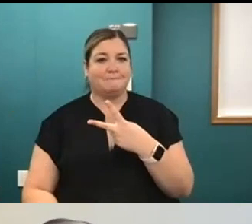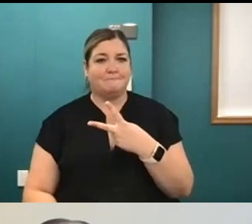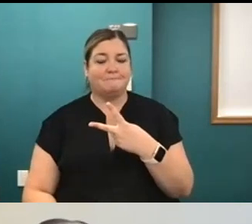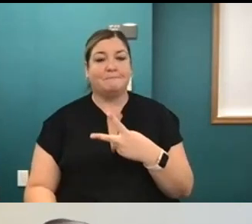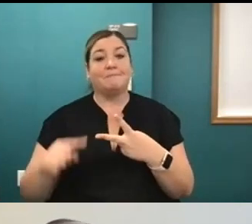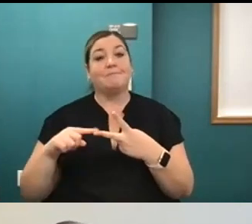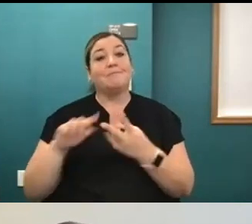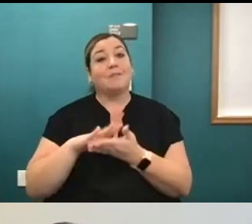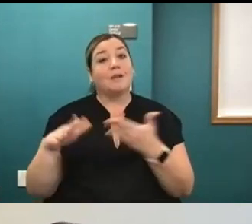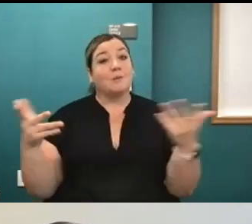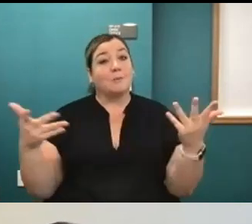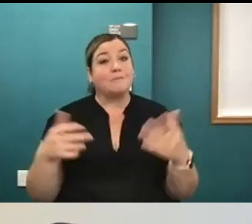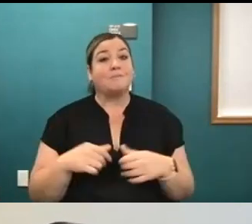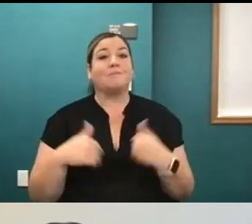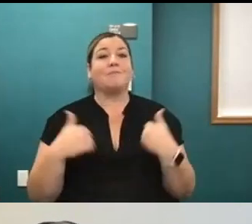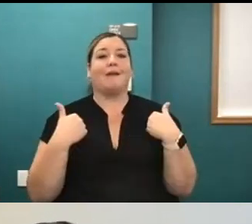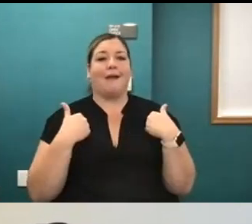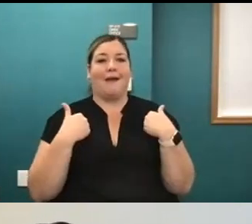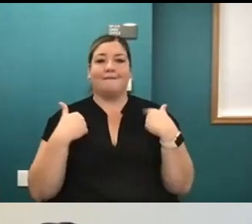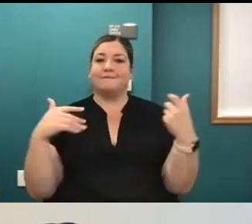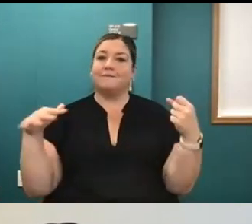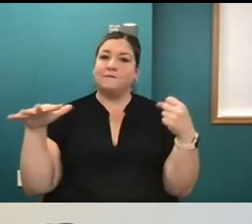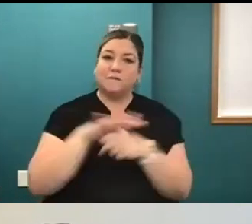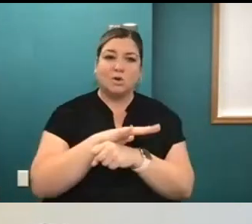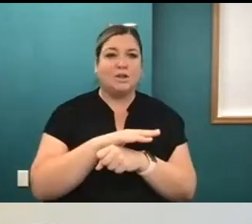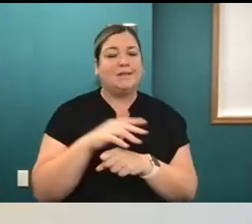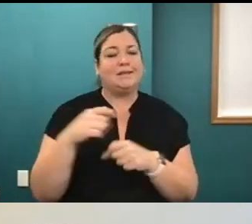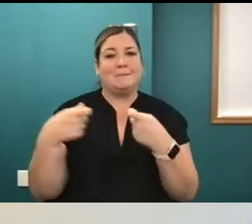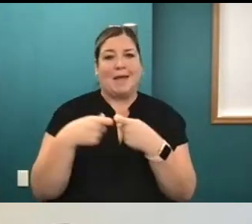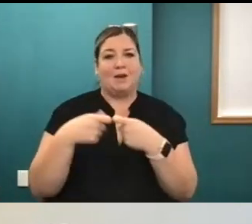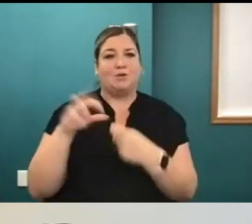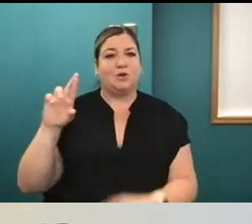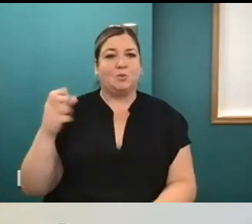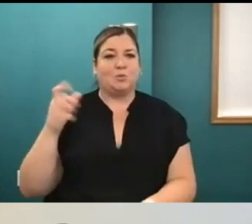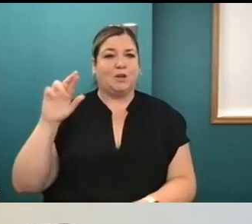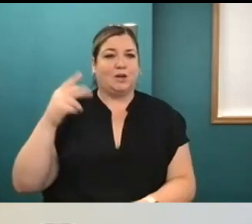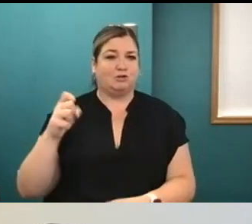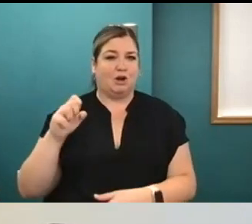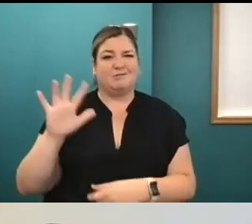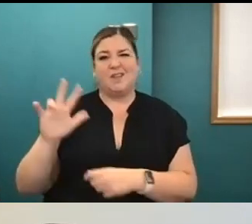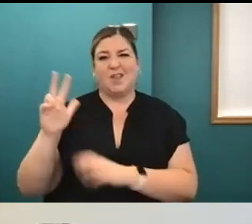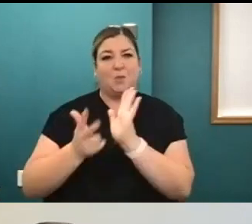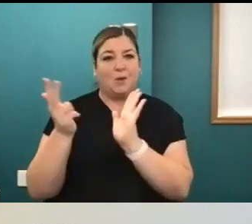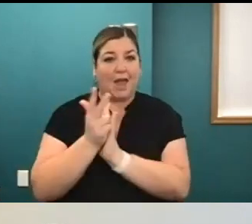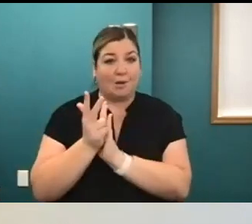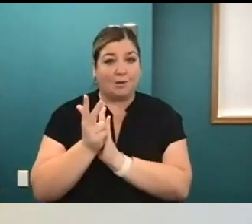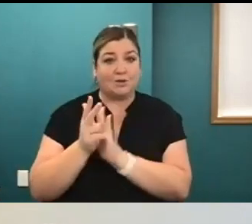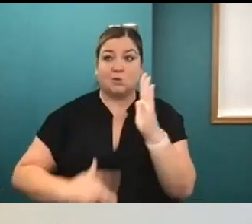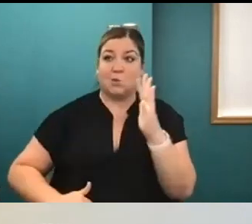Rondo 3 is that it has a fully rechargeable battery, only takes about 3 hours to charge, and you will